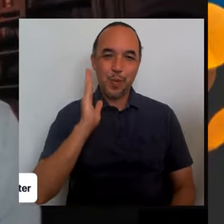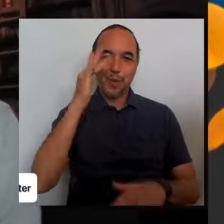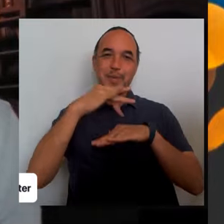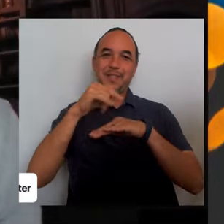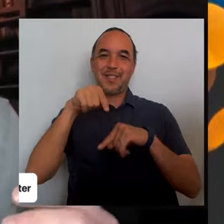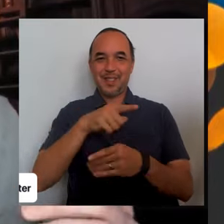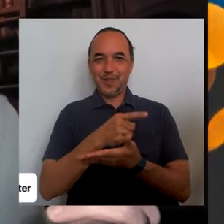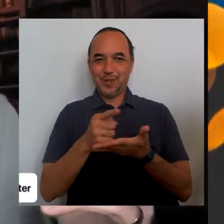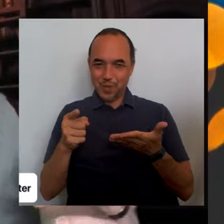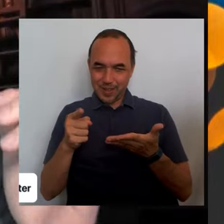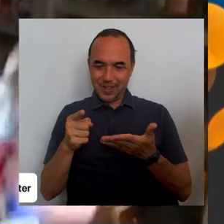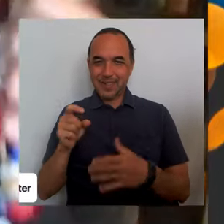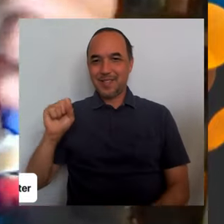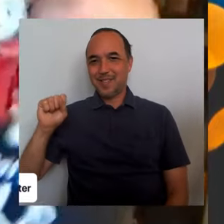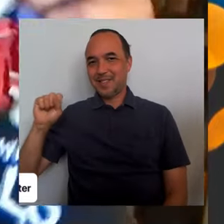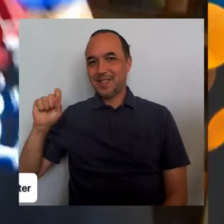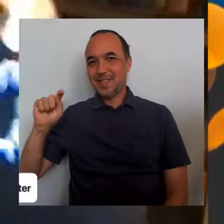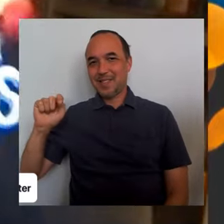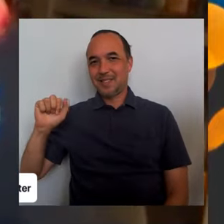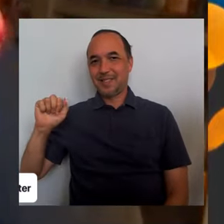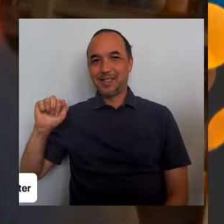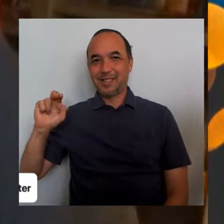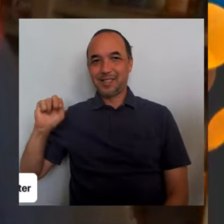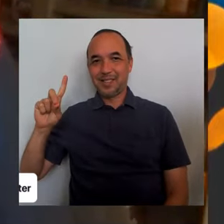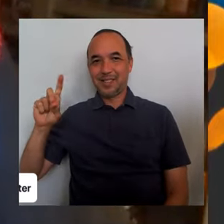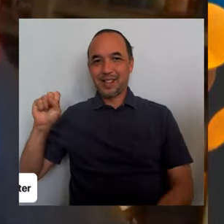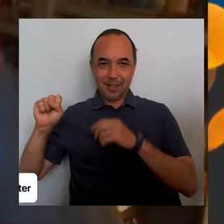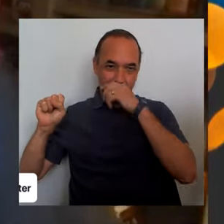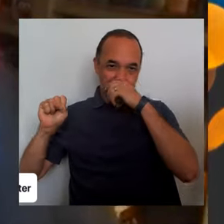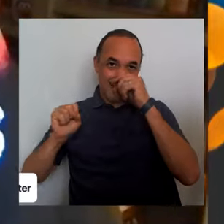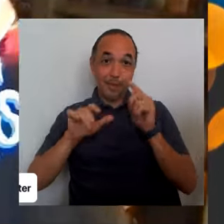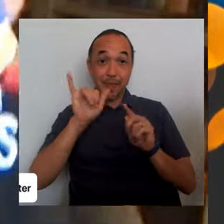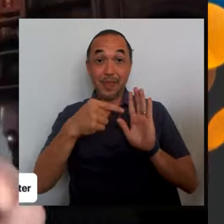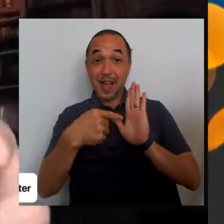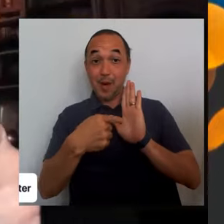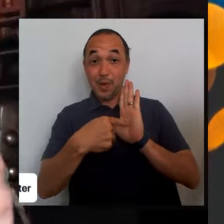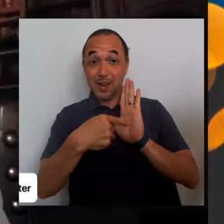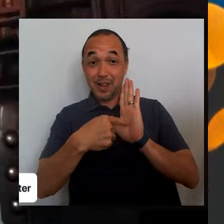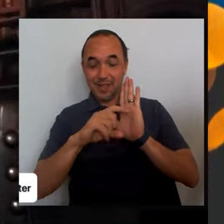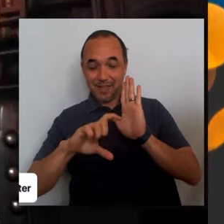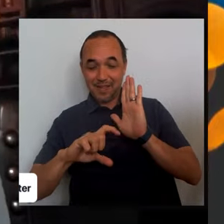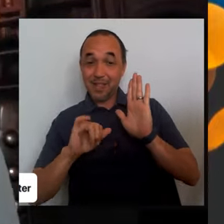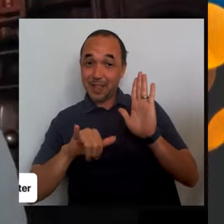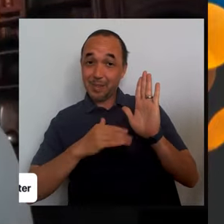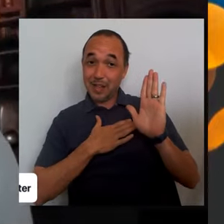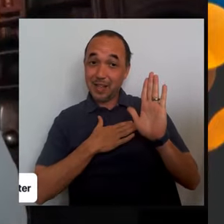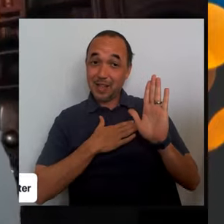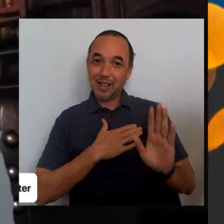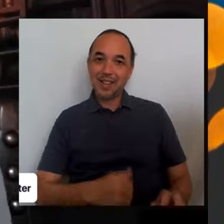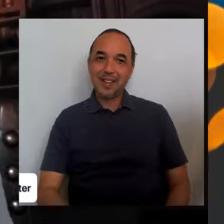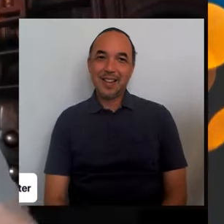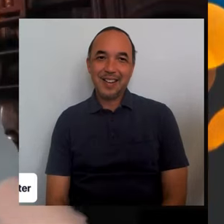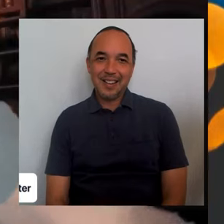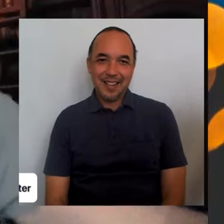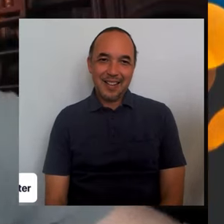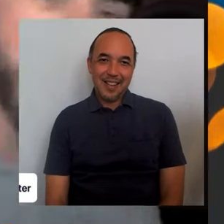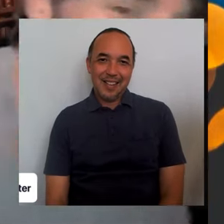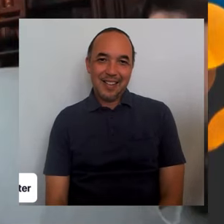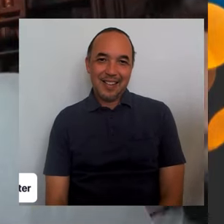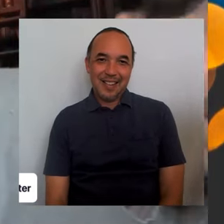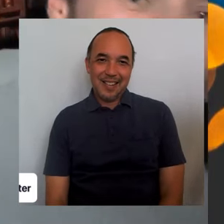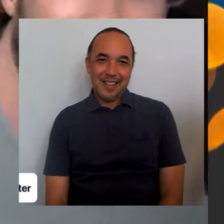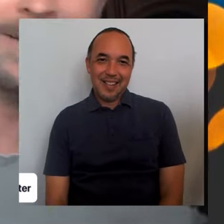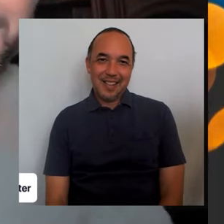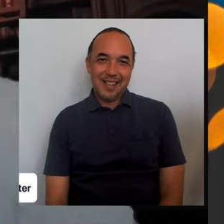shopstands.com. This one here is one of my dolls. Oh, yeah, that's right. I've seen this doll. Oh, no, he's getting it. I'm going to go. I got to